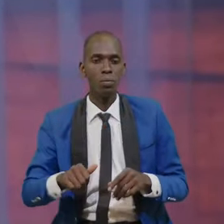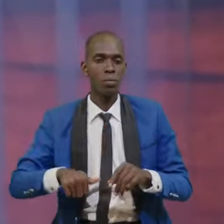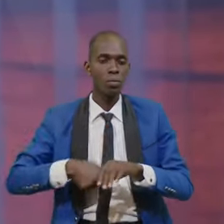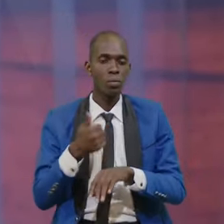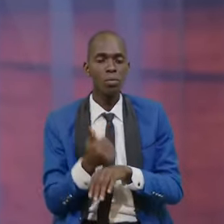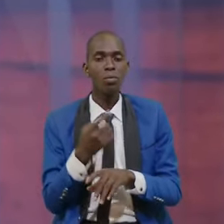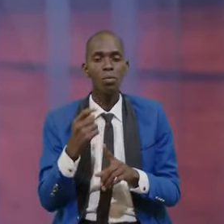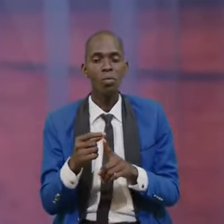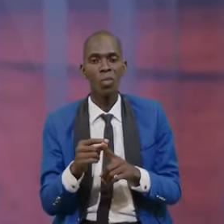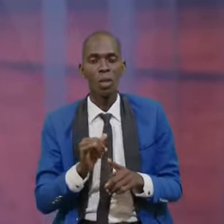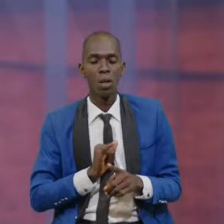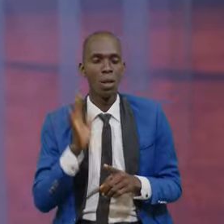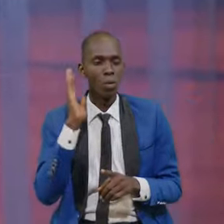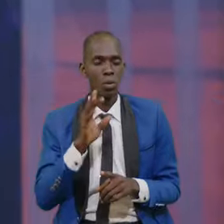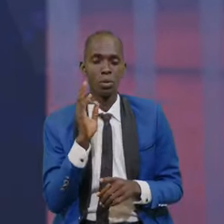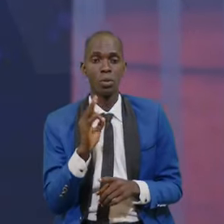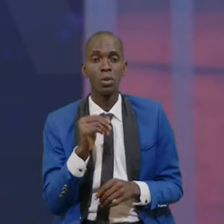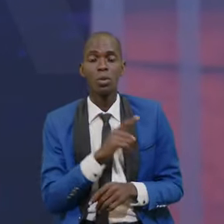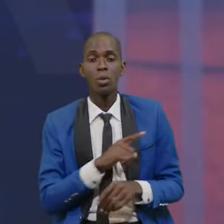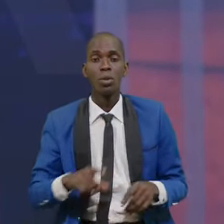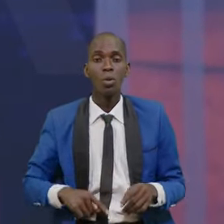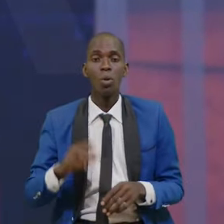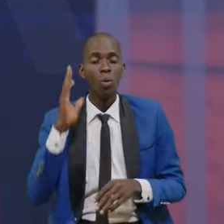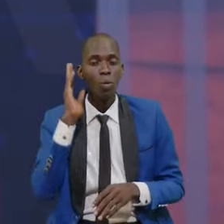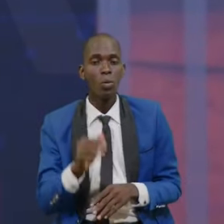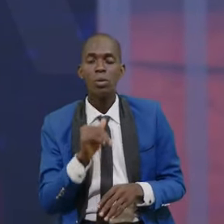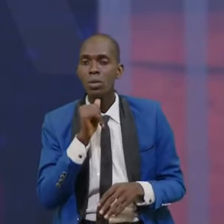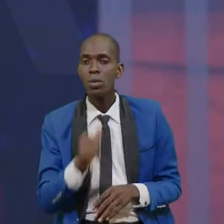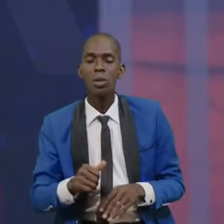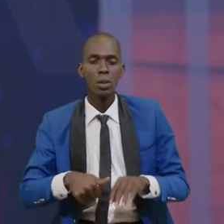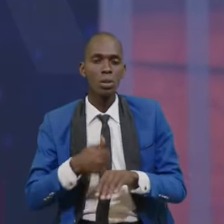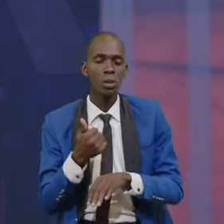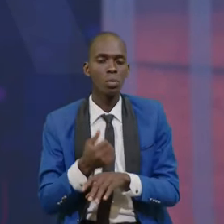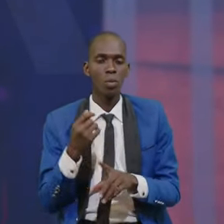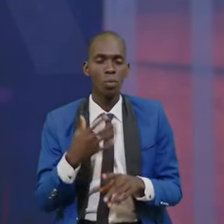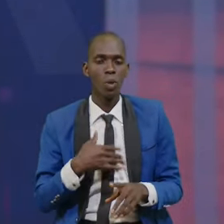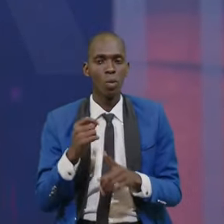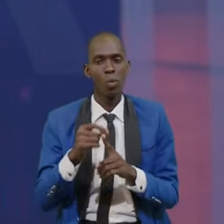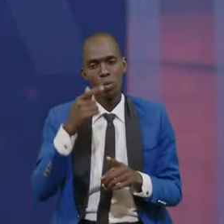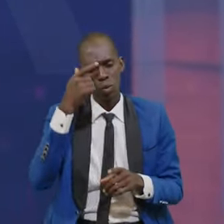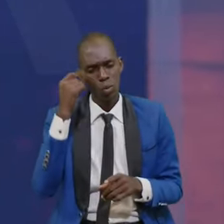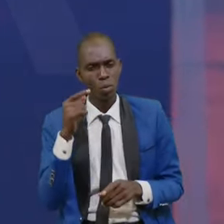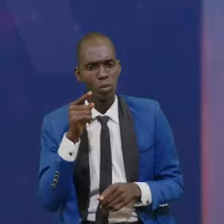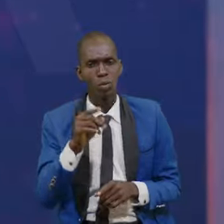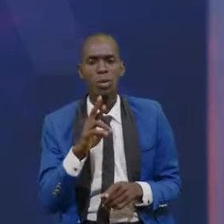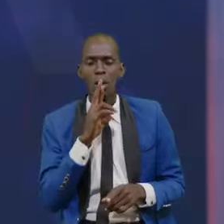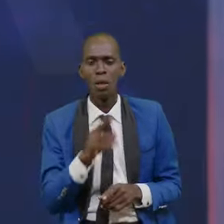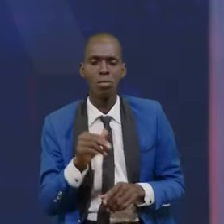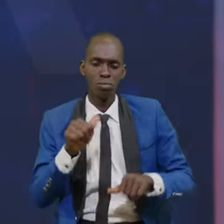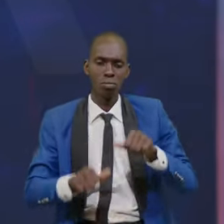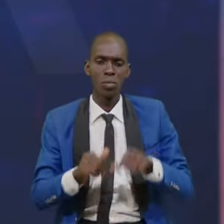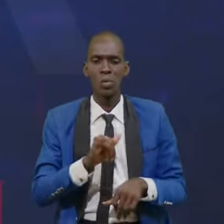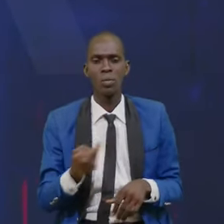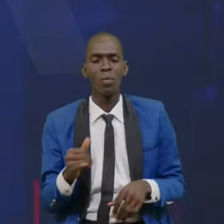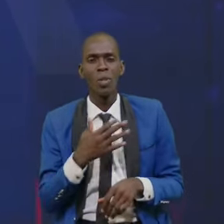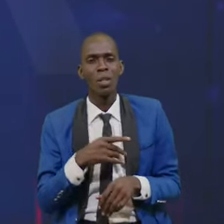The Lord is not going to confirm what you are saying because you're unbelieving and you cannot preach